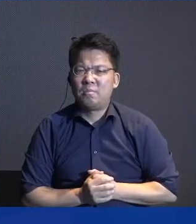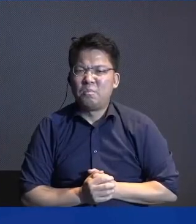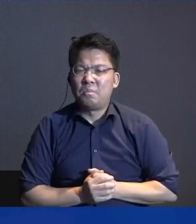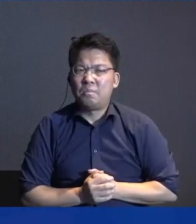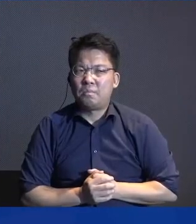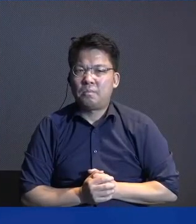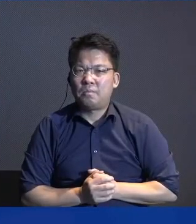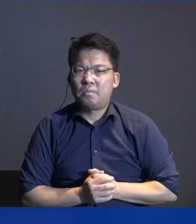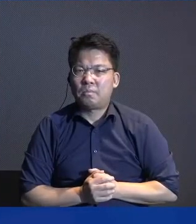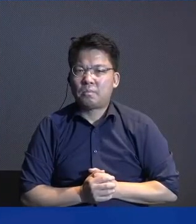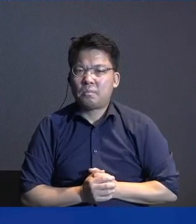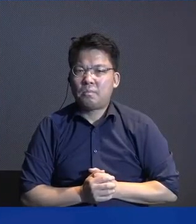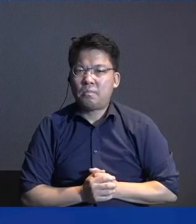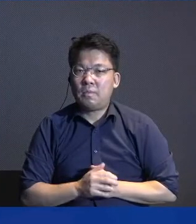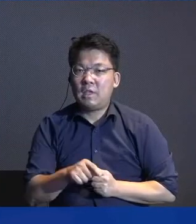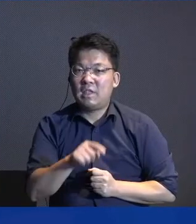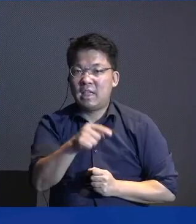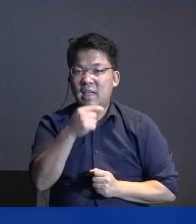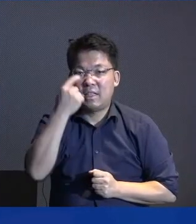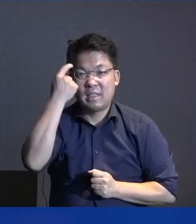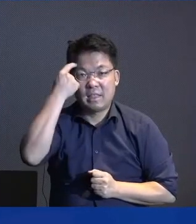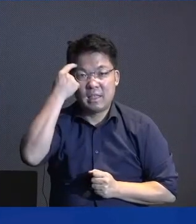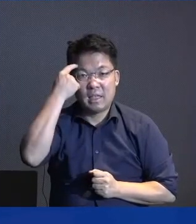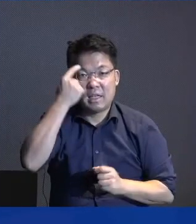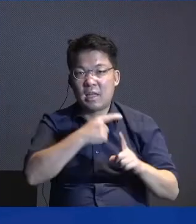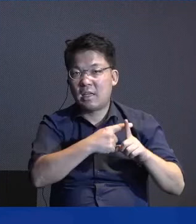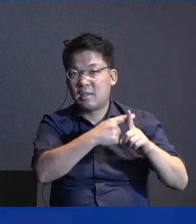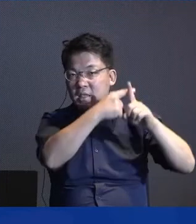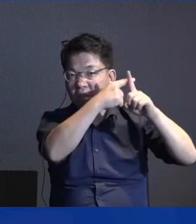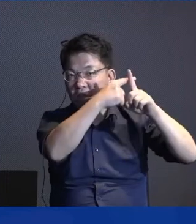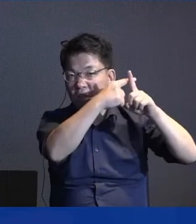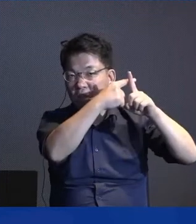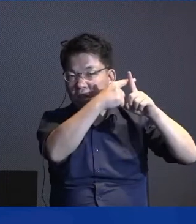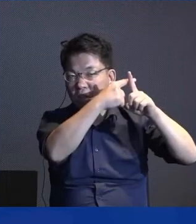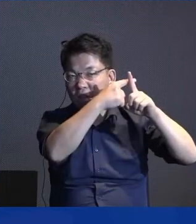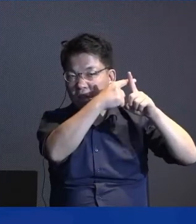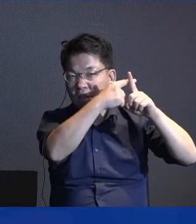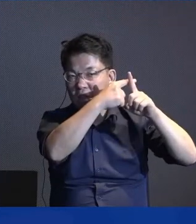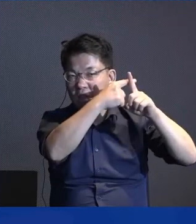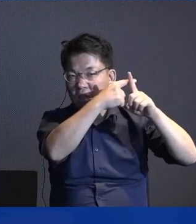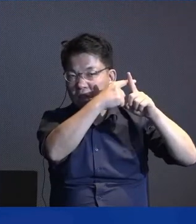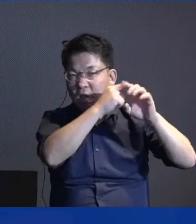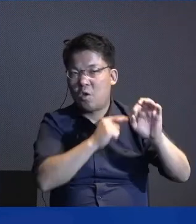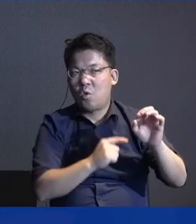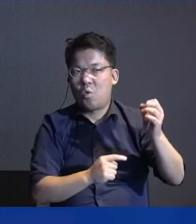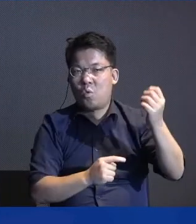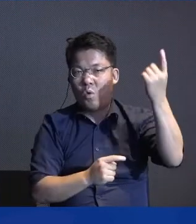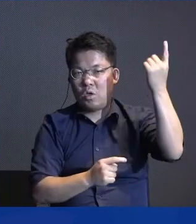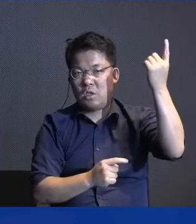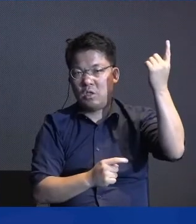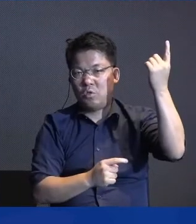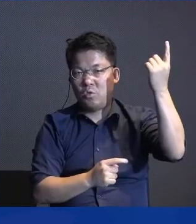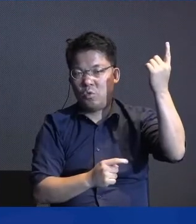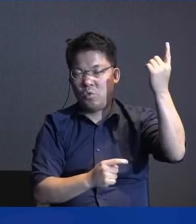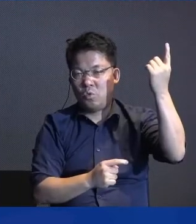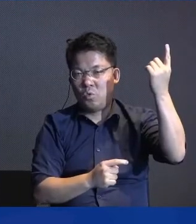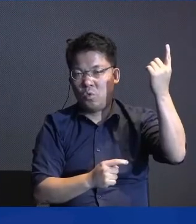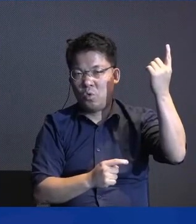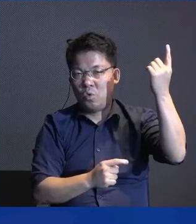experience in the place where you actually live on a daily basis. So